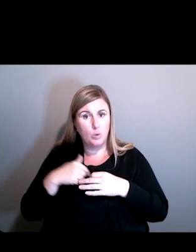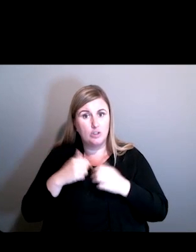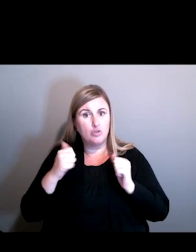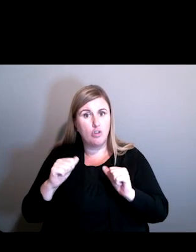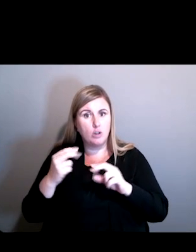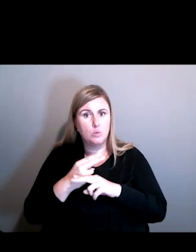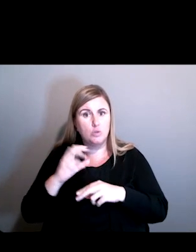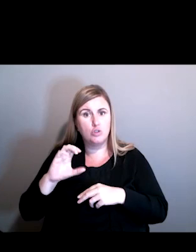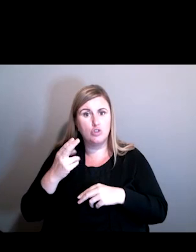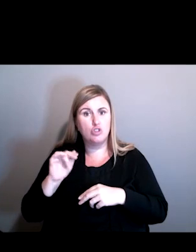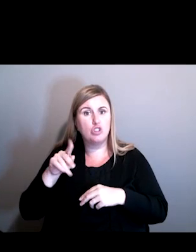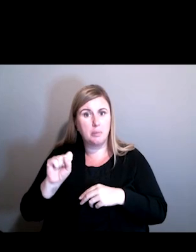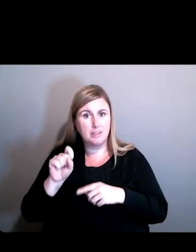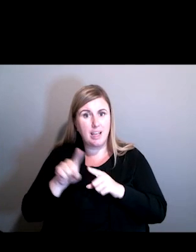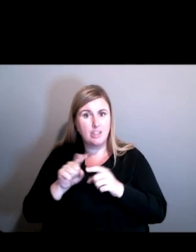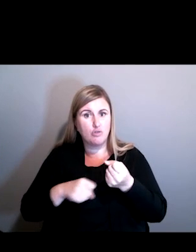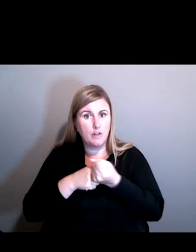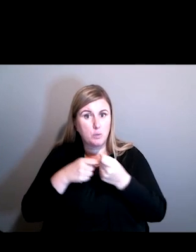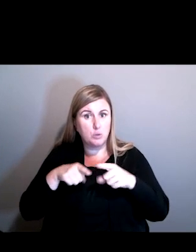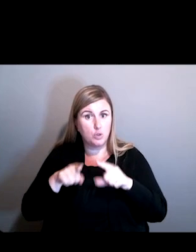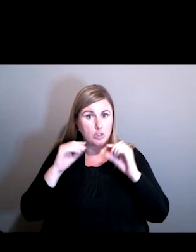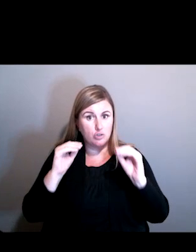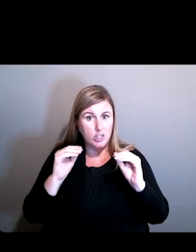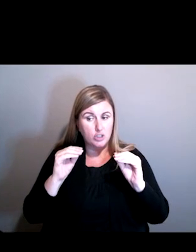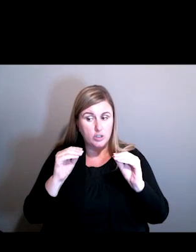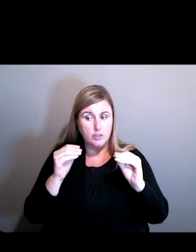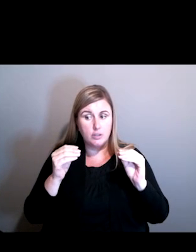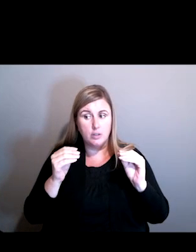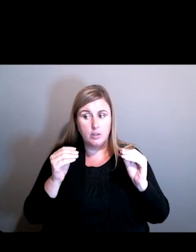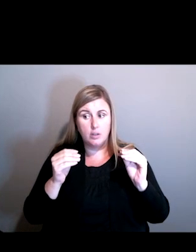we are trying to use chip as a reinforcer during instruction,